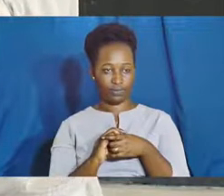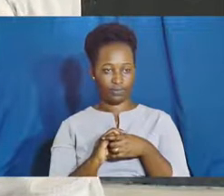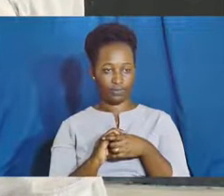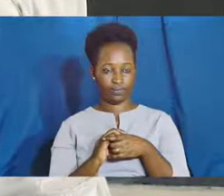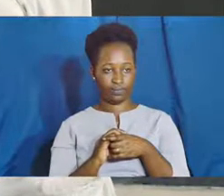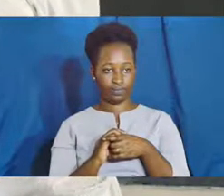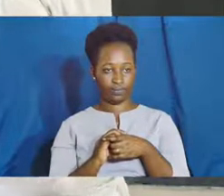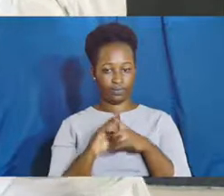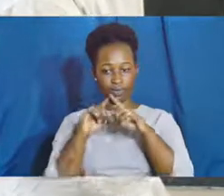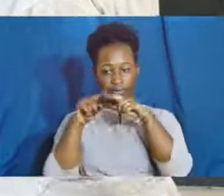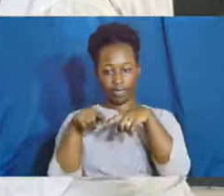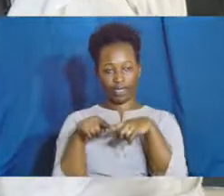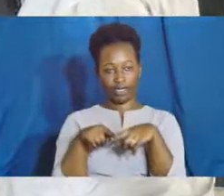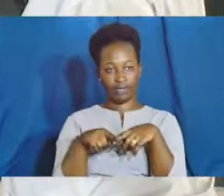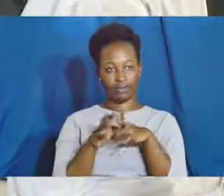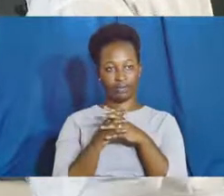connected